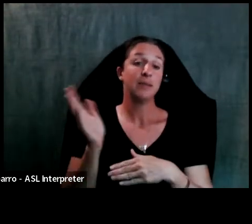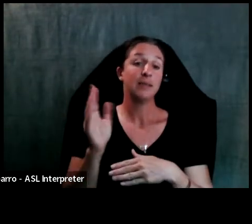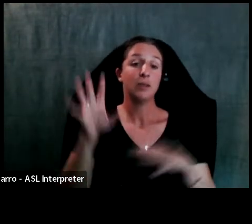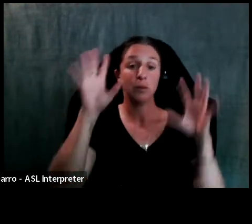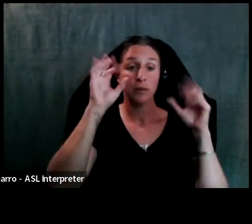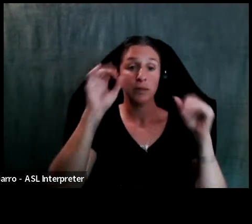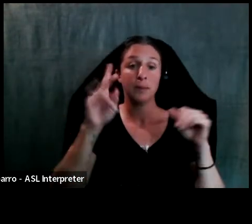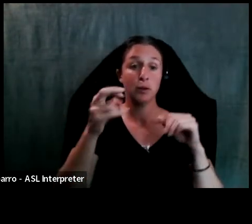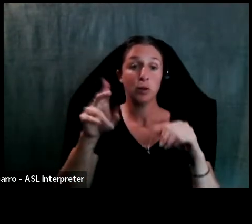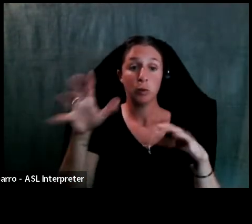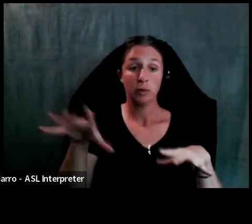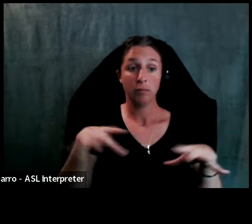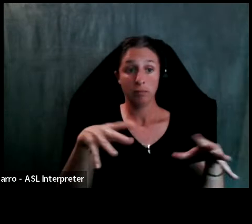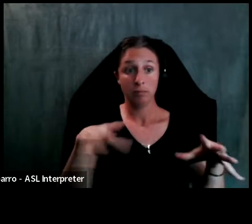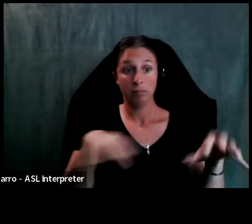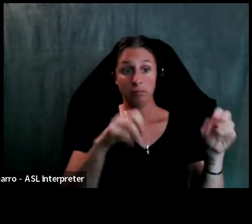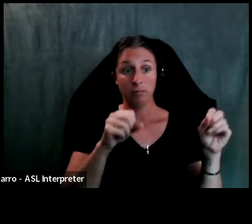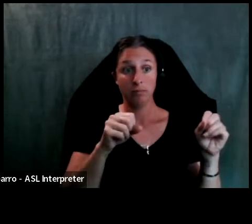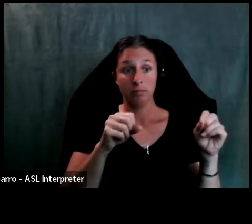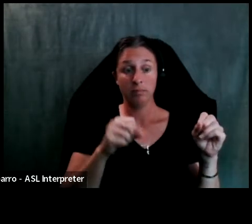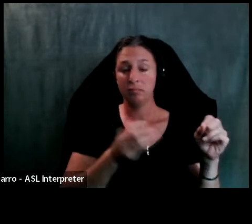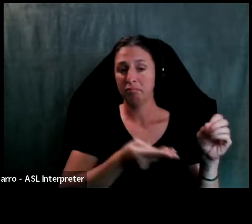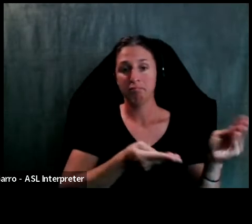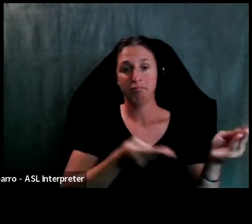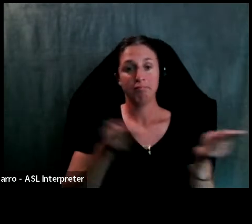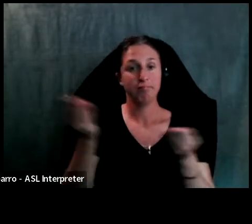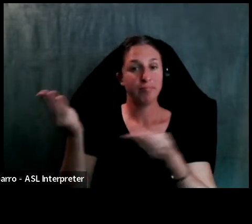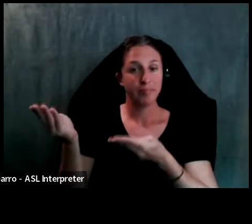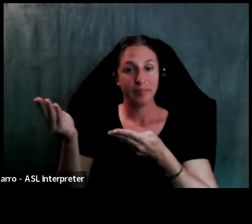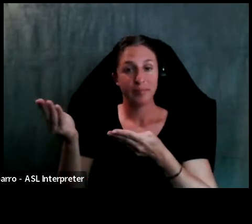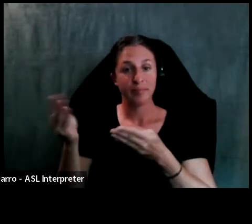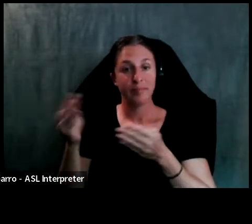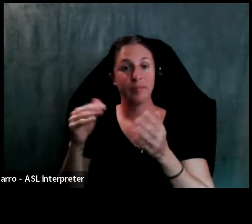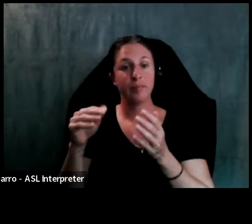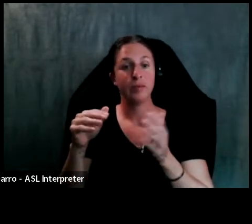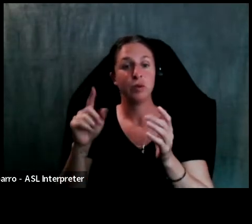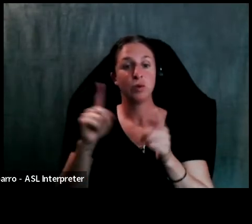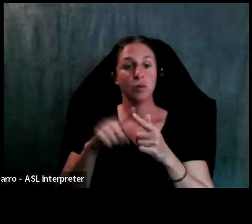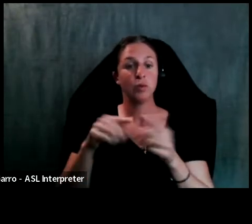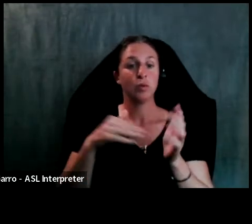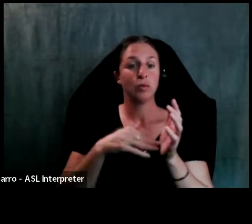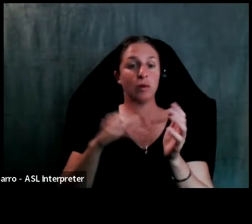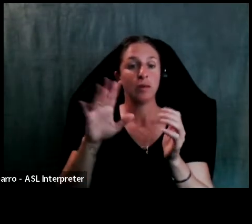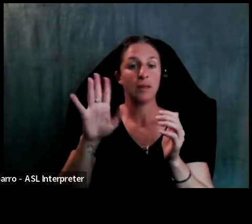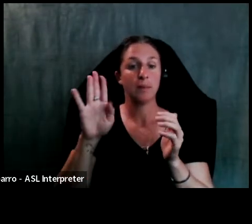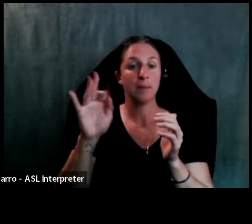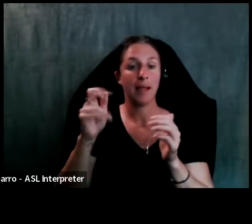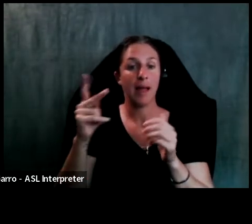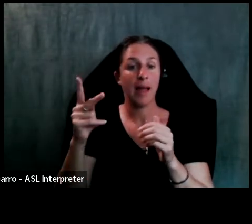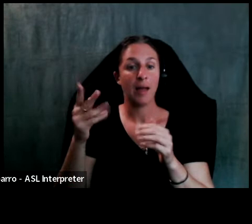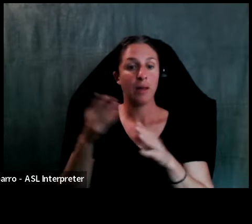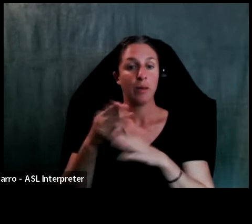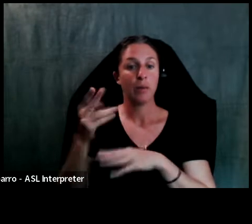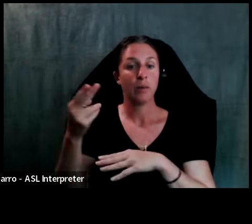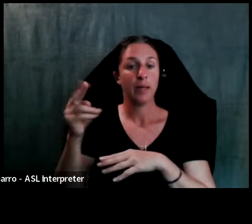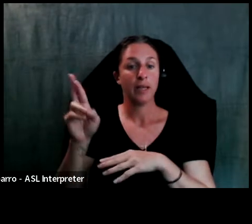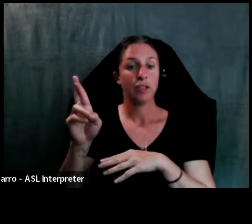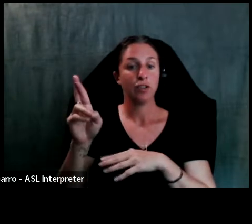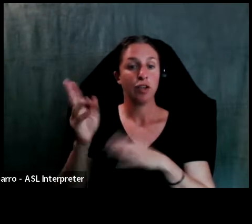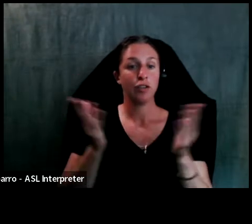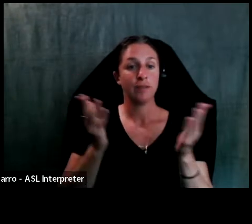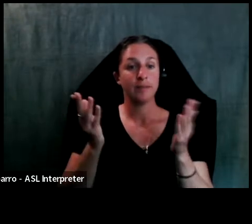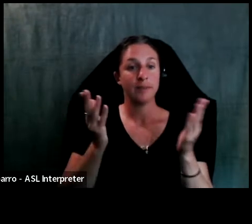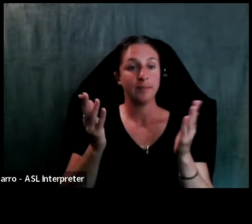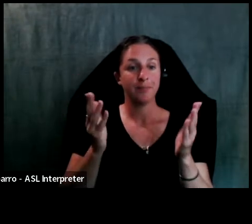Superintendent Booker, do you want to take that away? I'm going to just hand it over to Dr. Black through HR services.